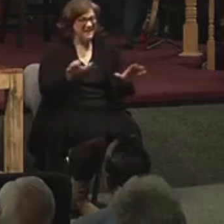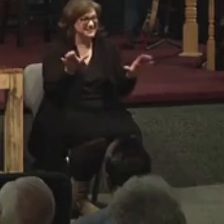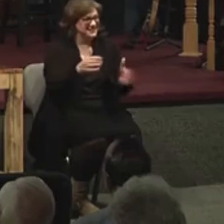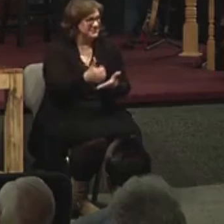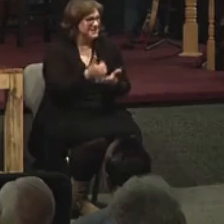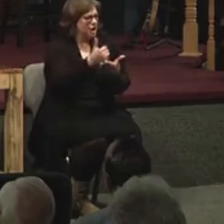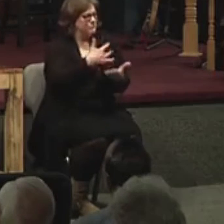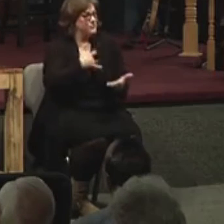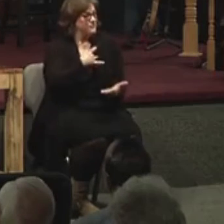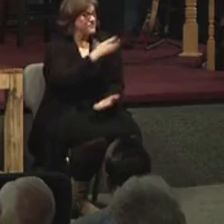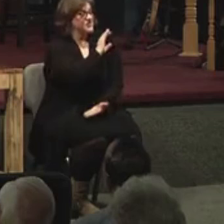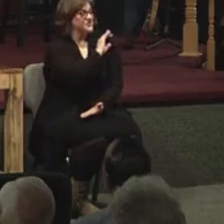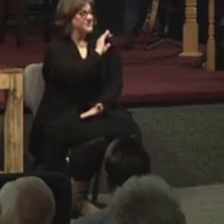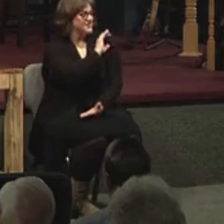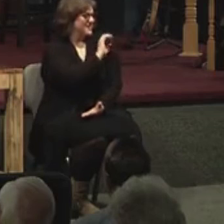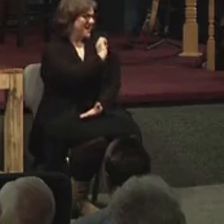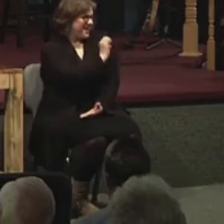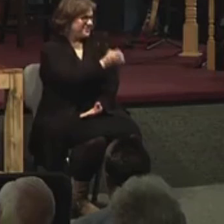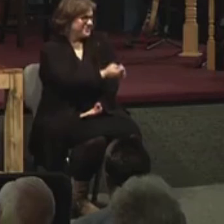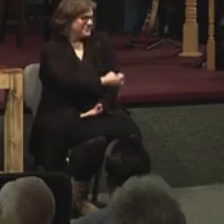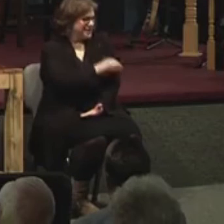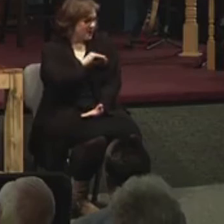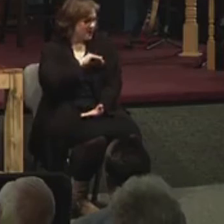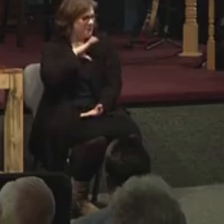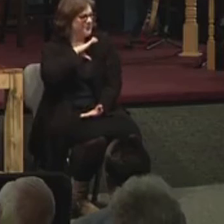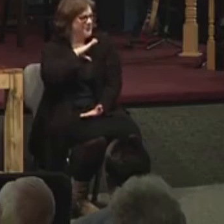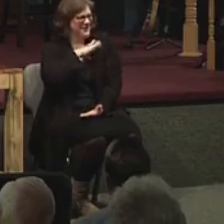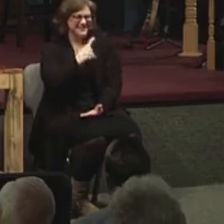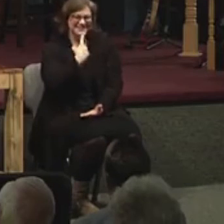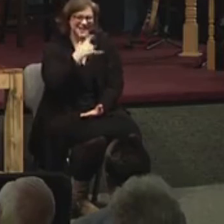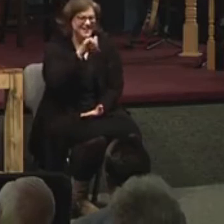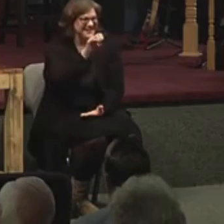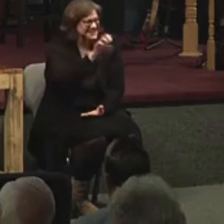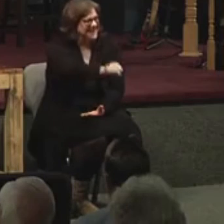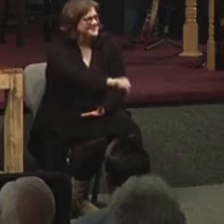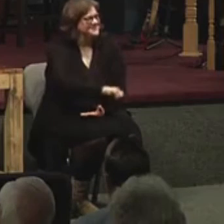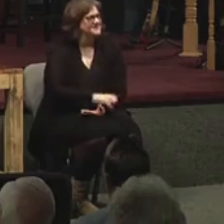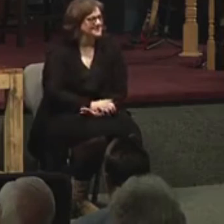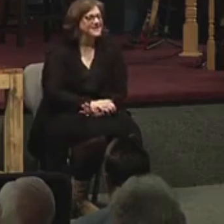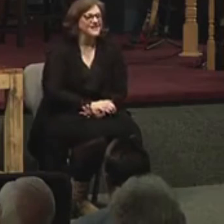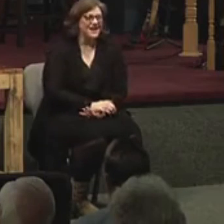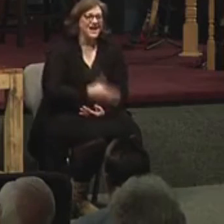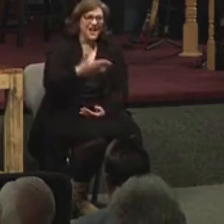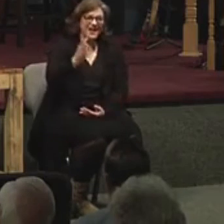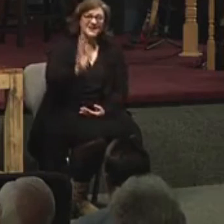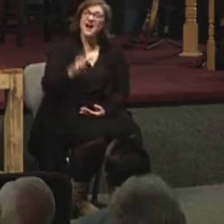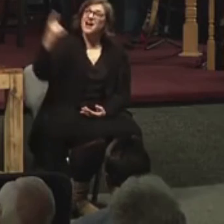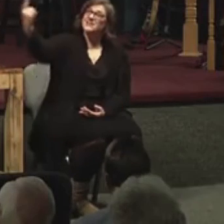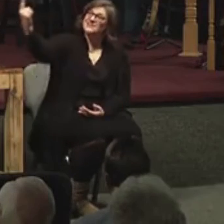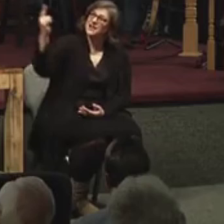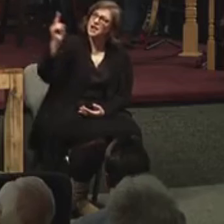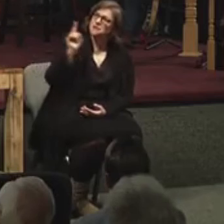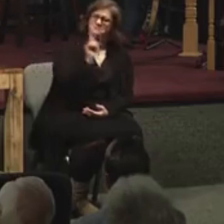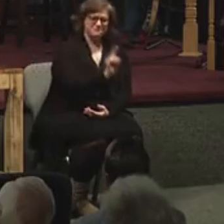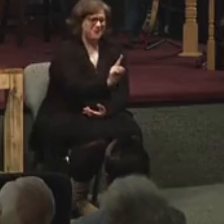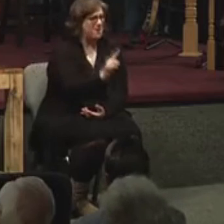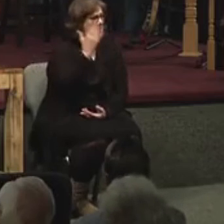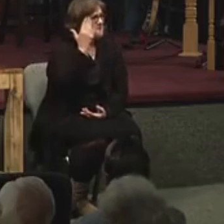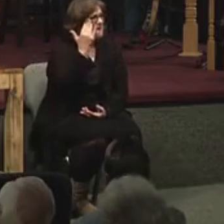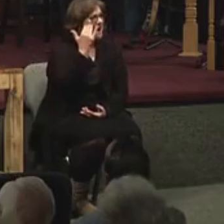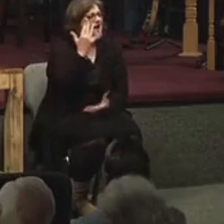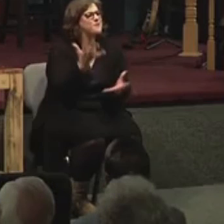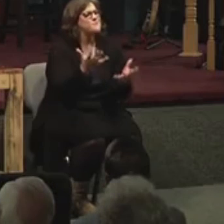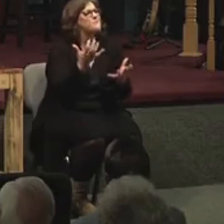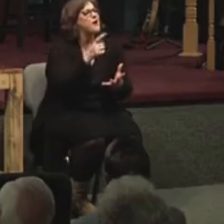slowing down and say yes to resting. See, God came near to us. He came near to us because he wants us to live with him now